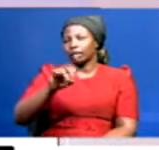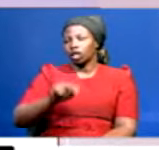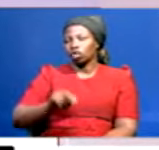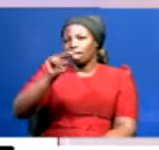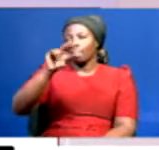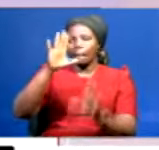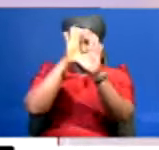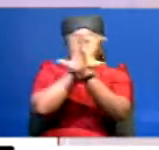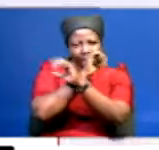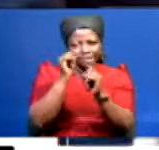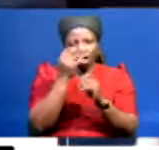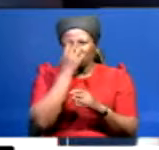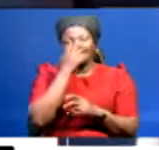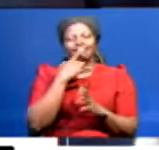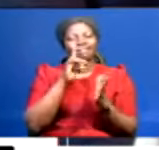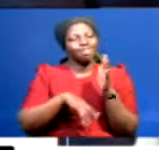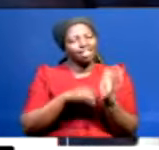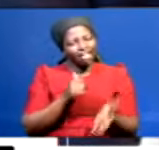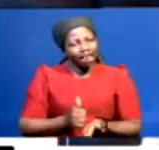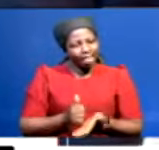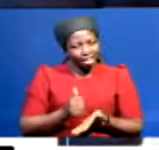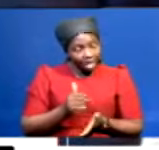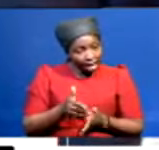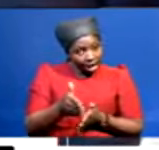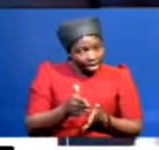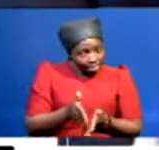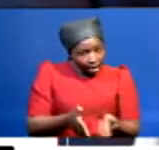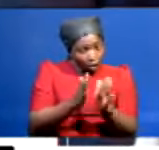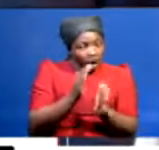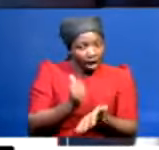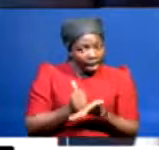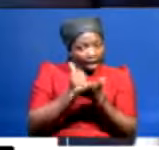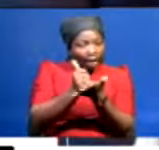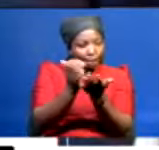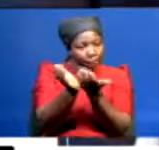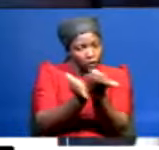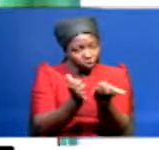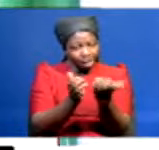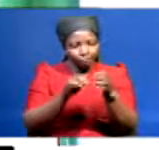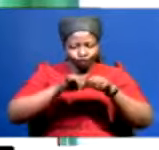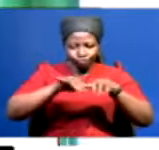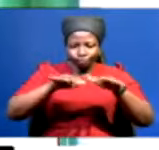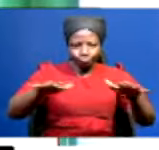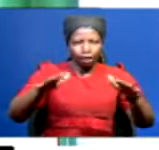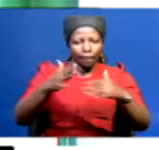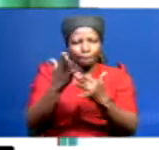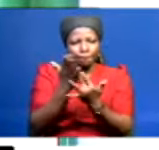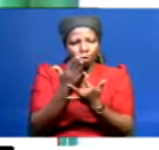the road will enable and accelerate trade flows in Meru and neighboring counties.